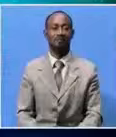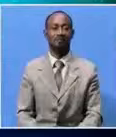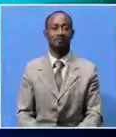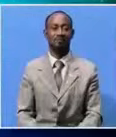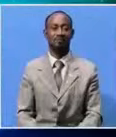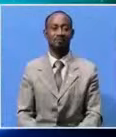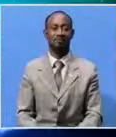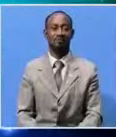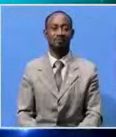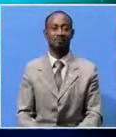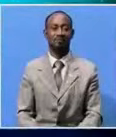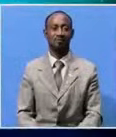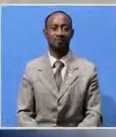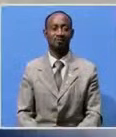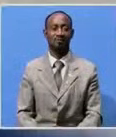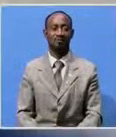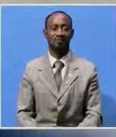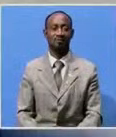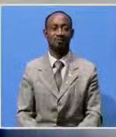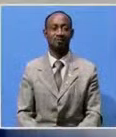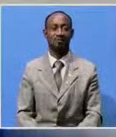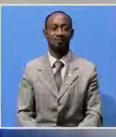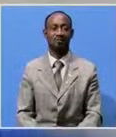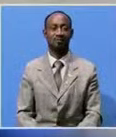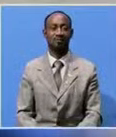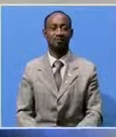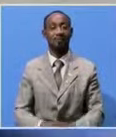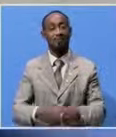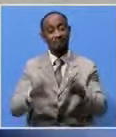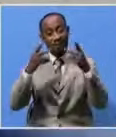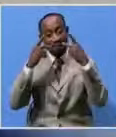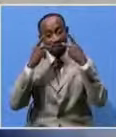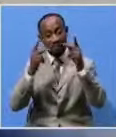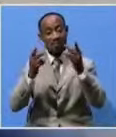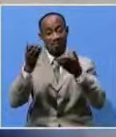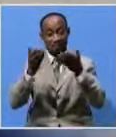The Public Service Pensions Fund has assured all